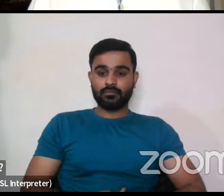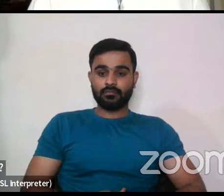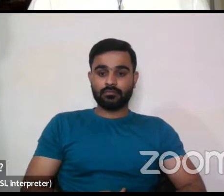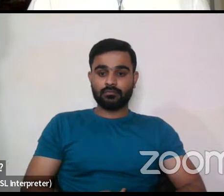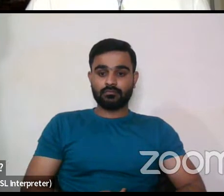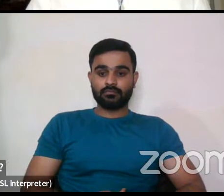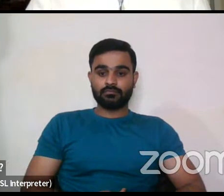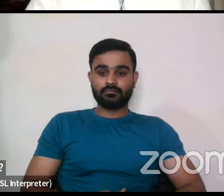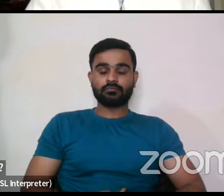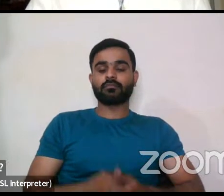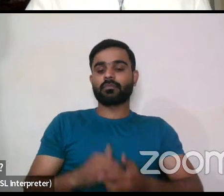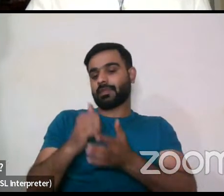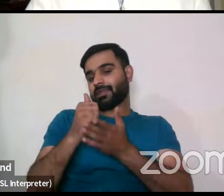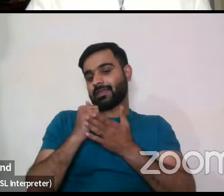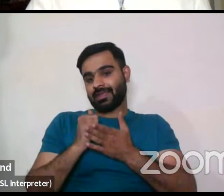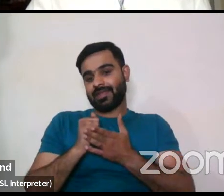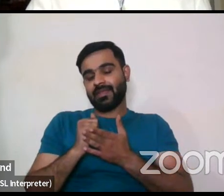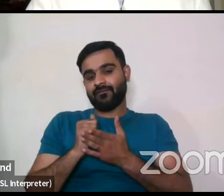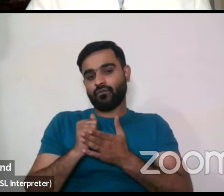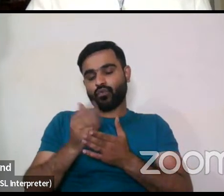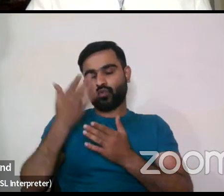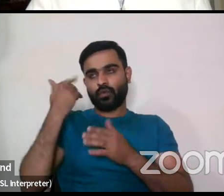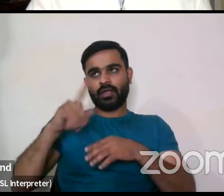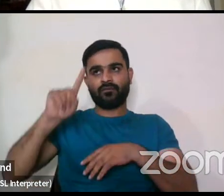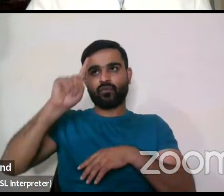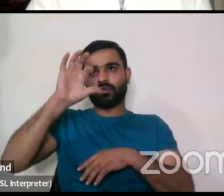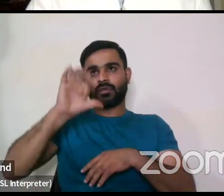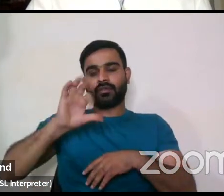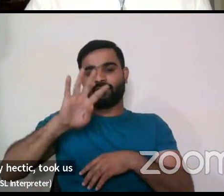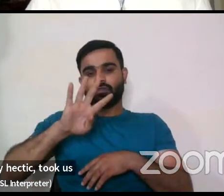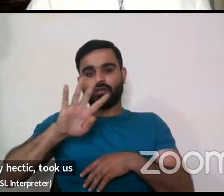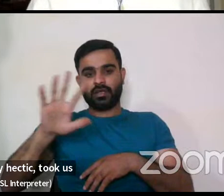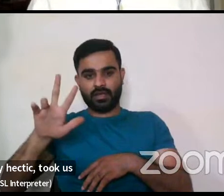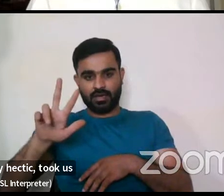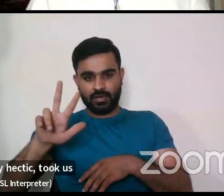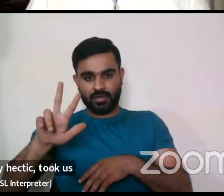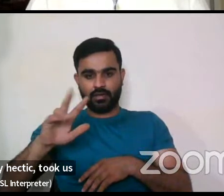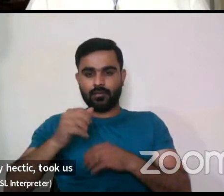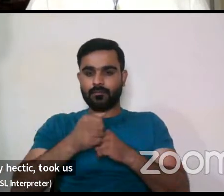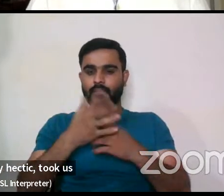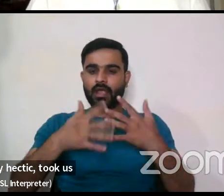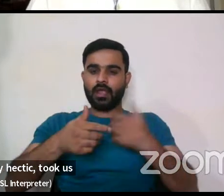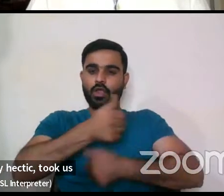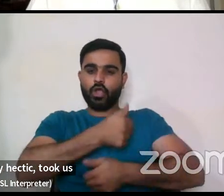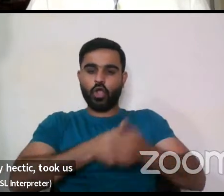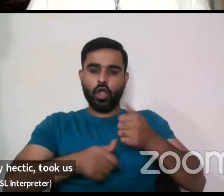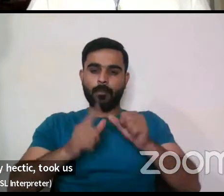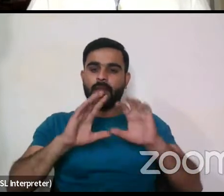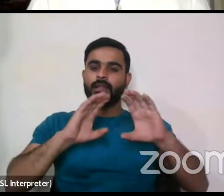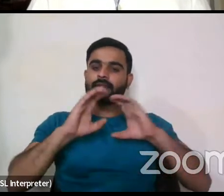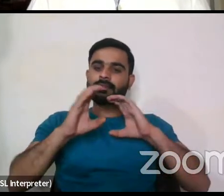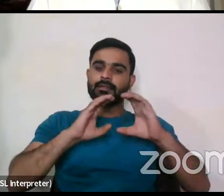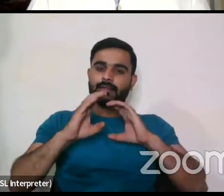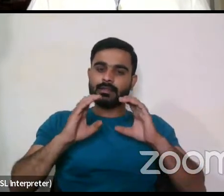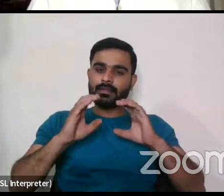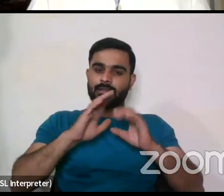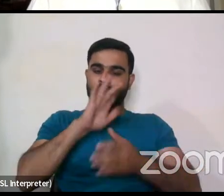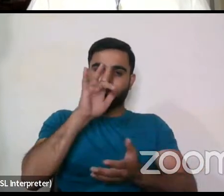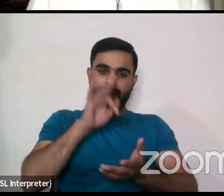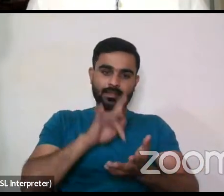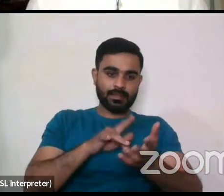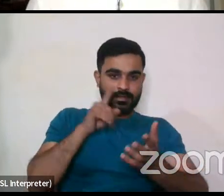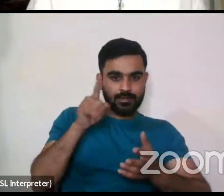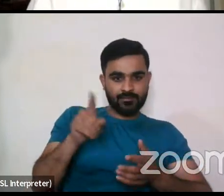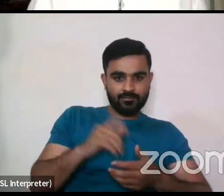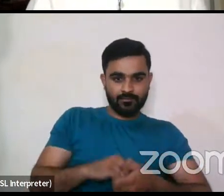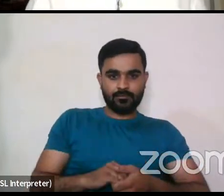Rahul very helpfully took us back to 1948, a lot of the competition conversations also started in that period.